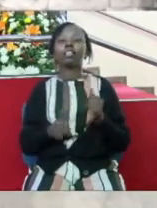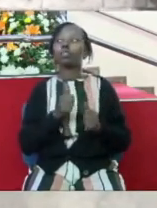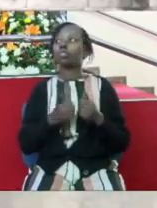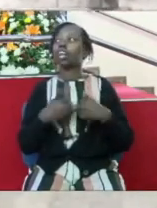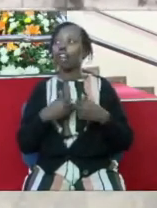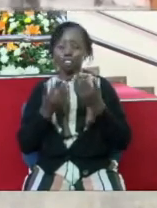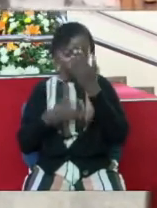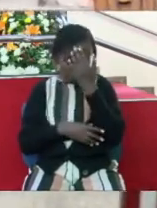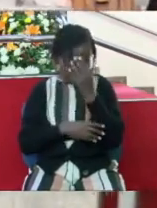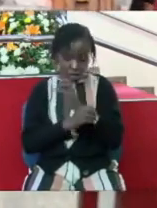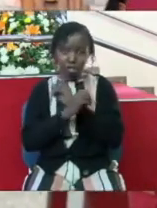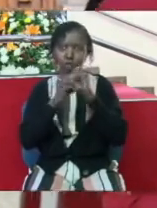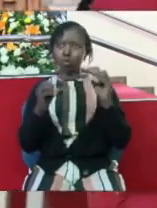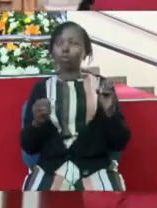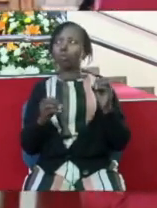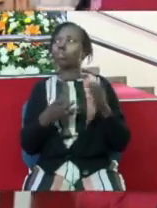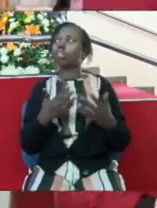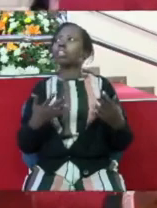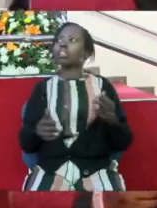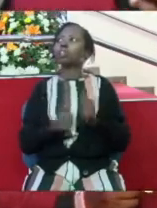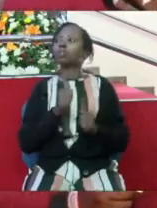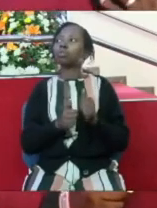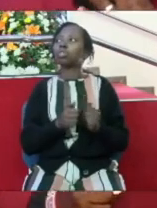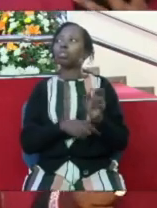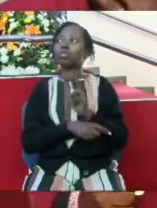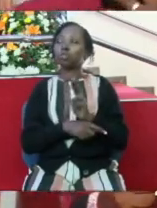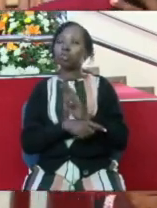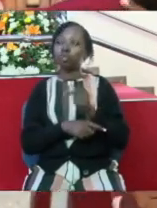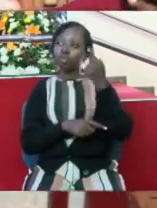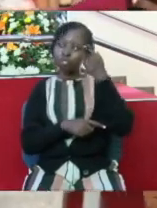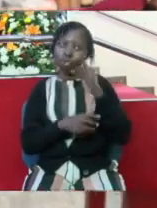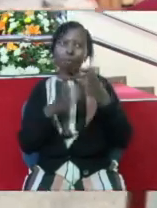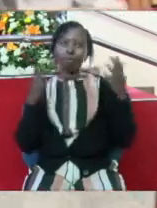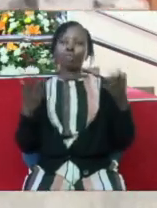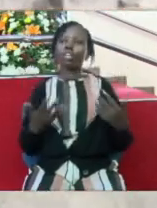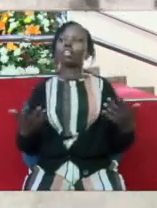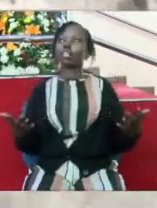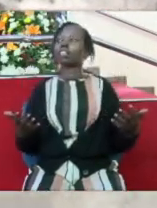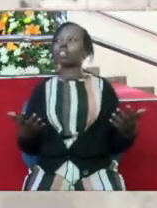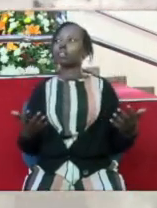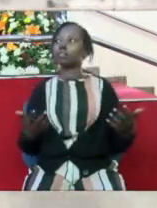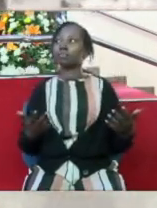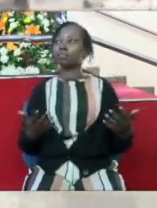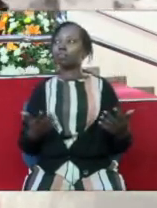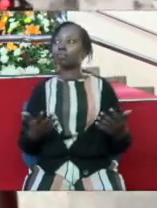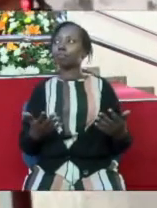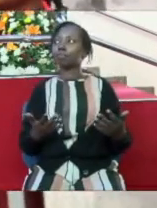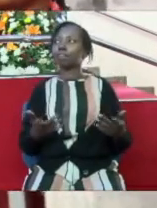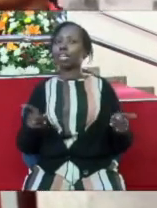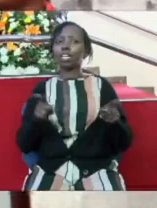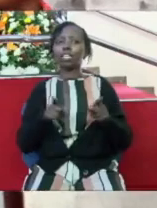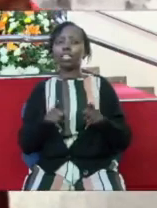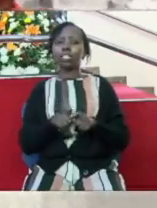used for noble use. Kuna vile zinatendeka kwa kazi ya kipekee. But there are those that are not used for noble use. Kuna vile ni vya kawaida tu. Just like in